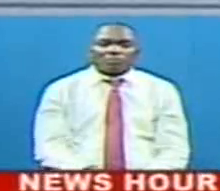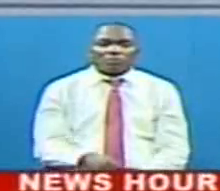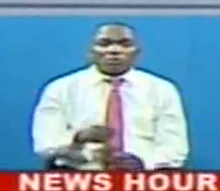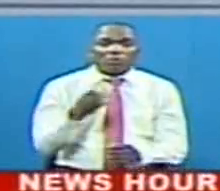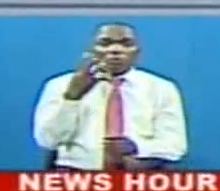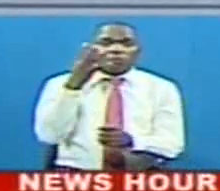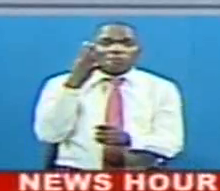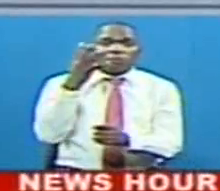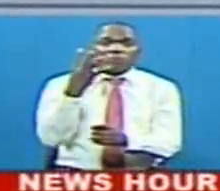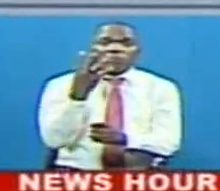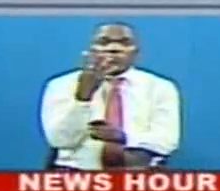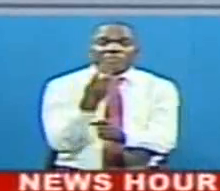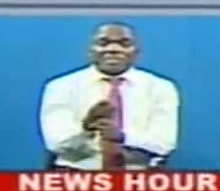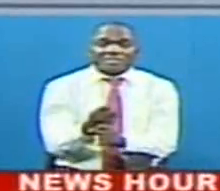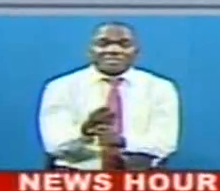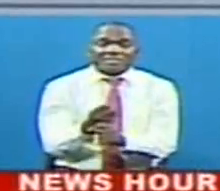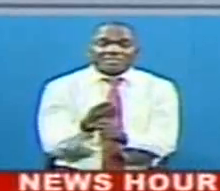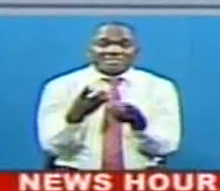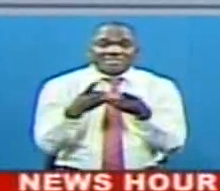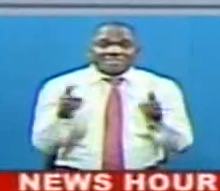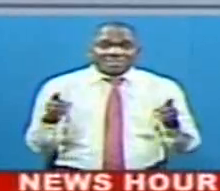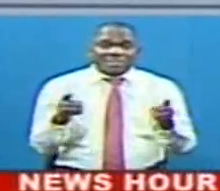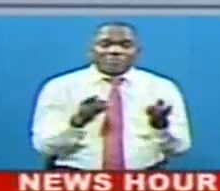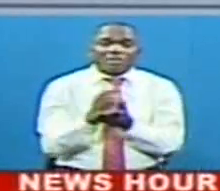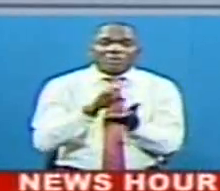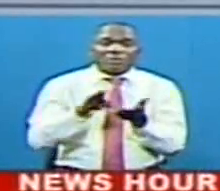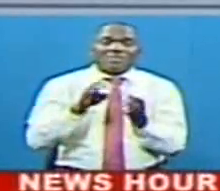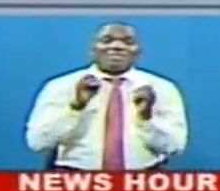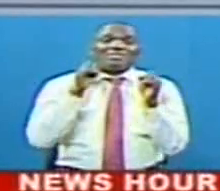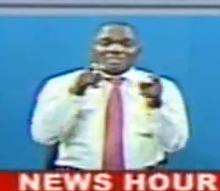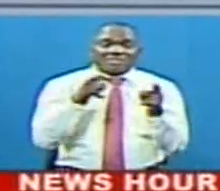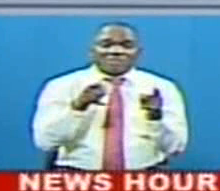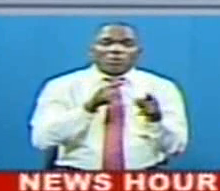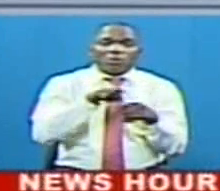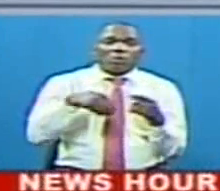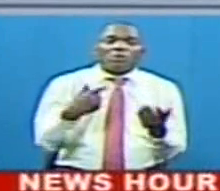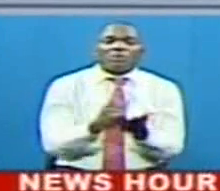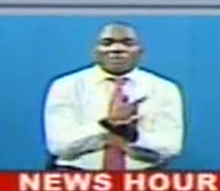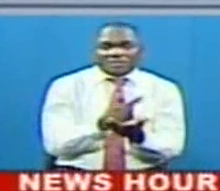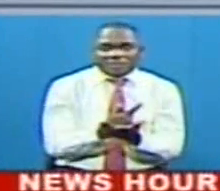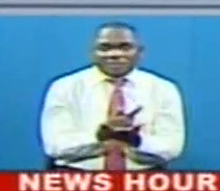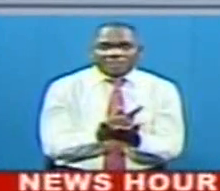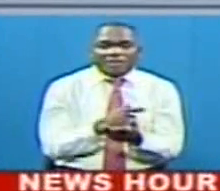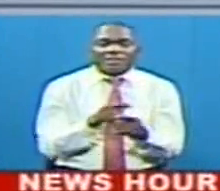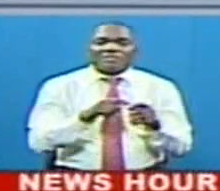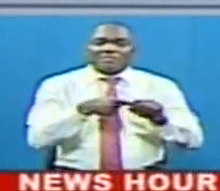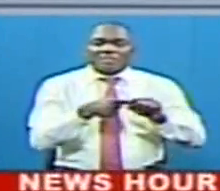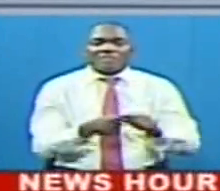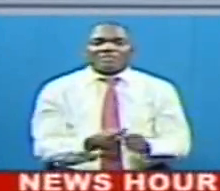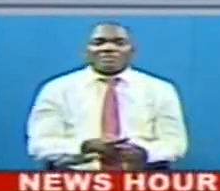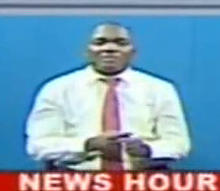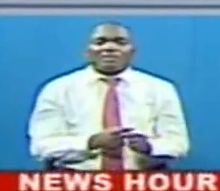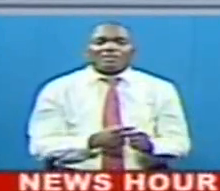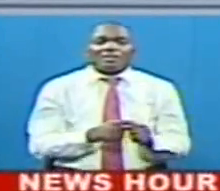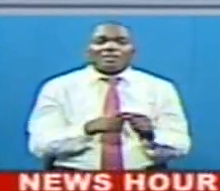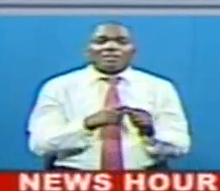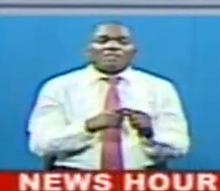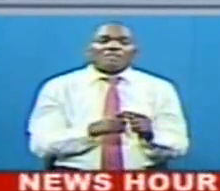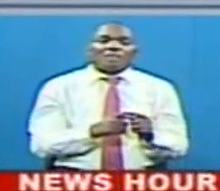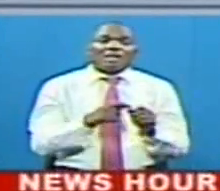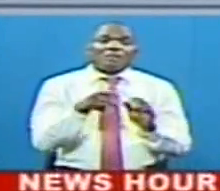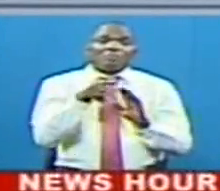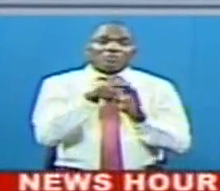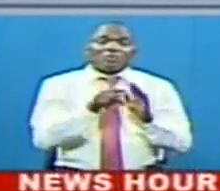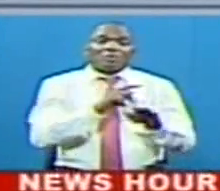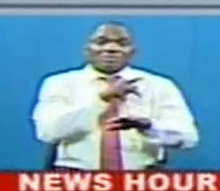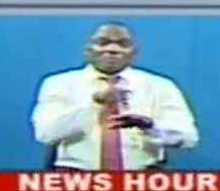The four-year degree program to be run by colleges of education throughout the country has begun. The principal of the